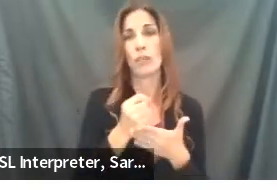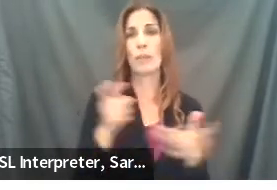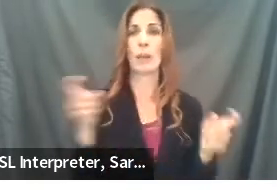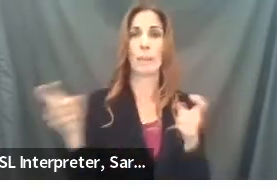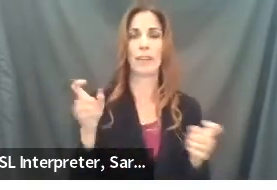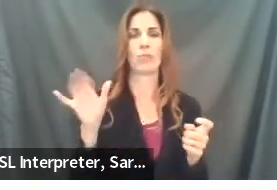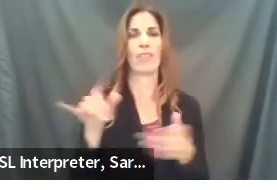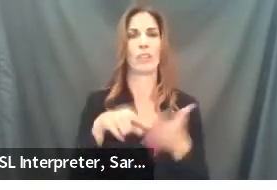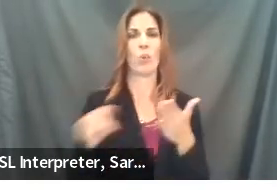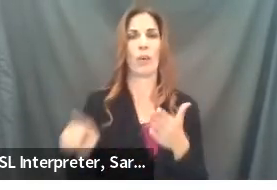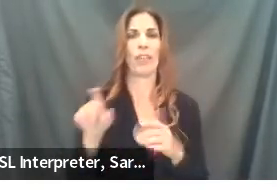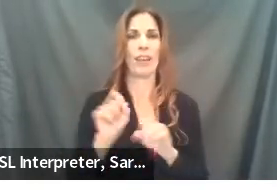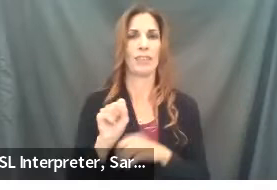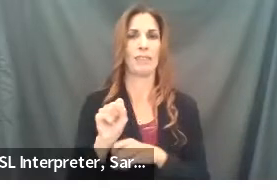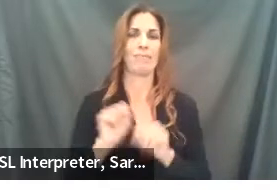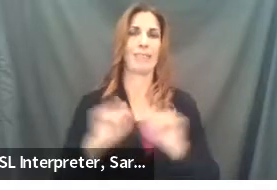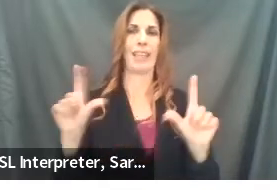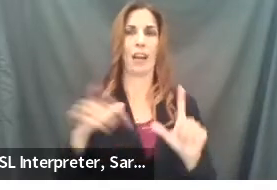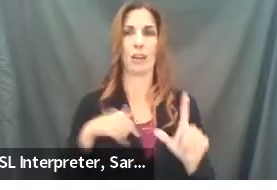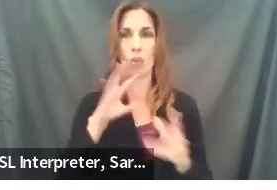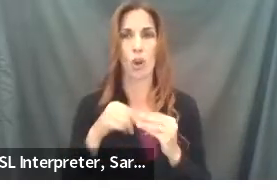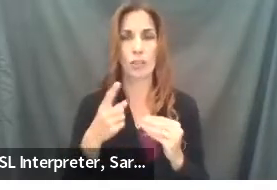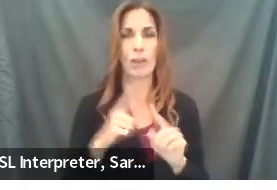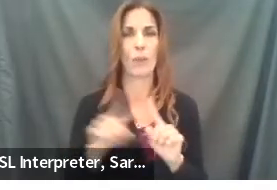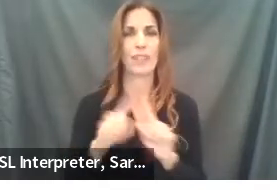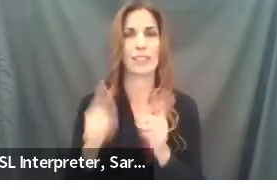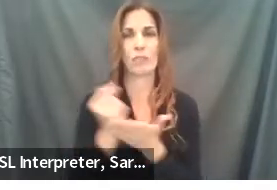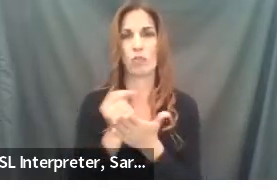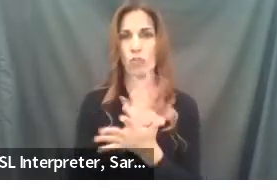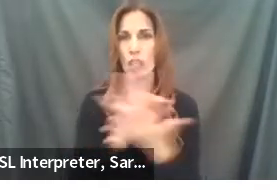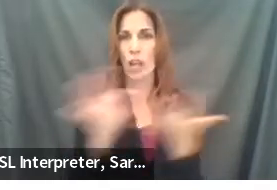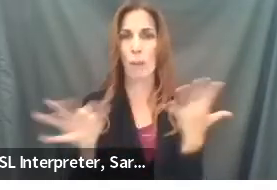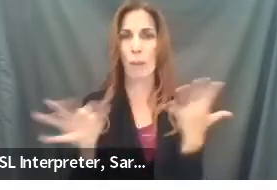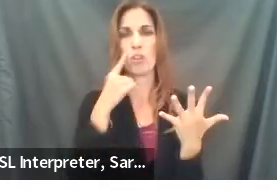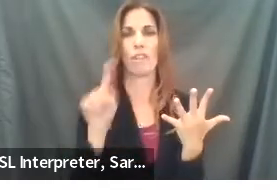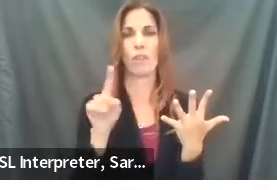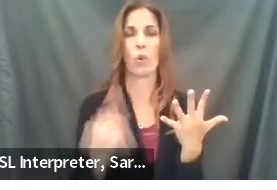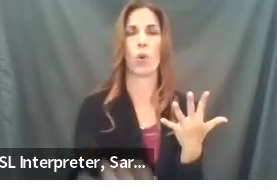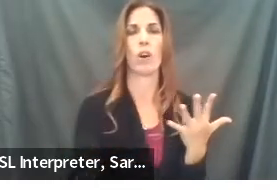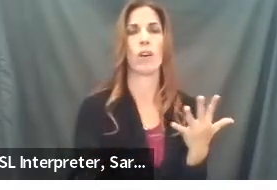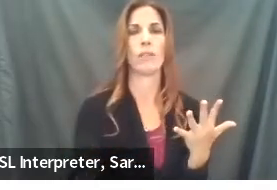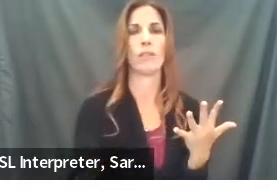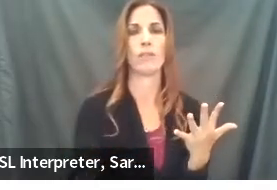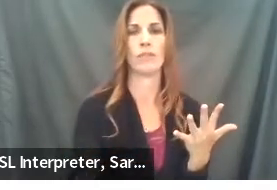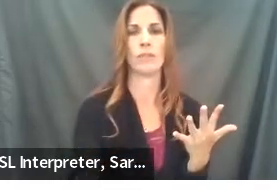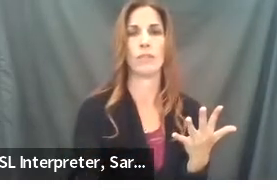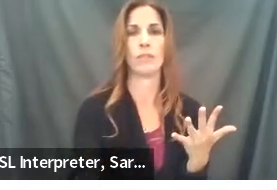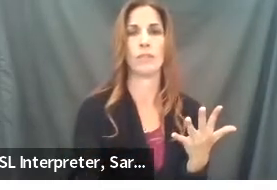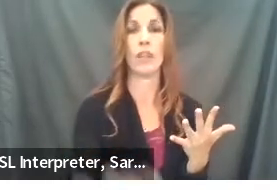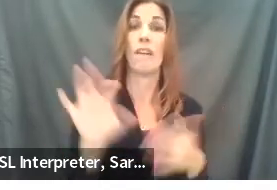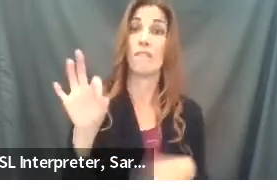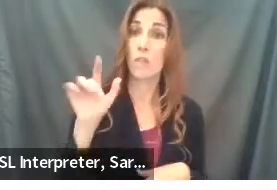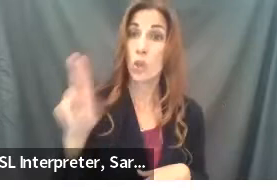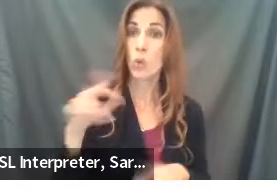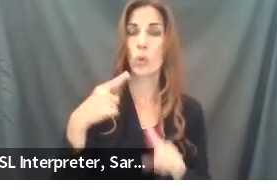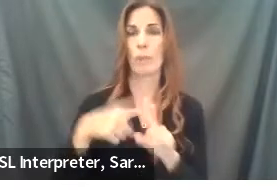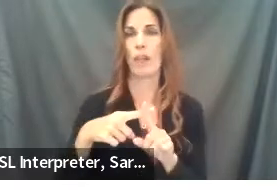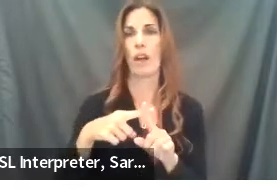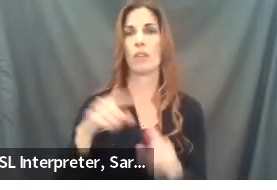slide talks about, the different treatment options for flu and for